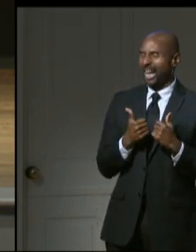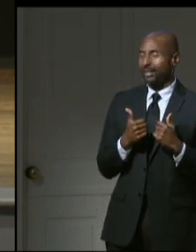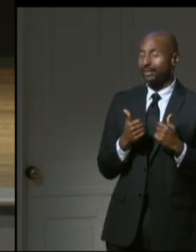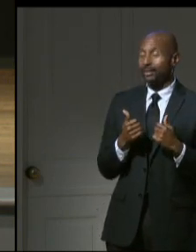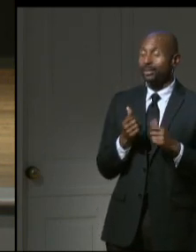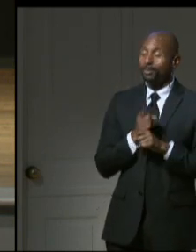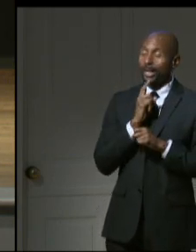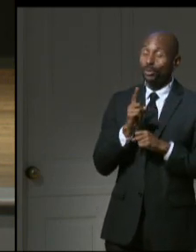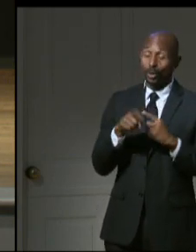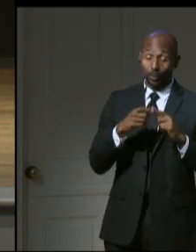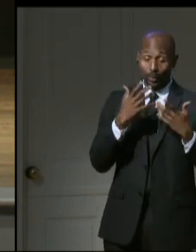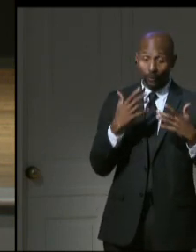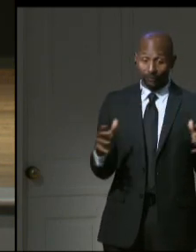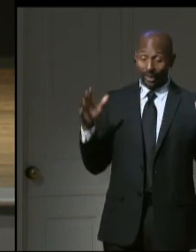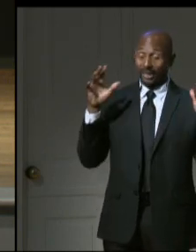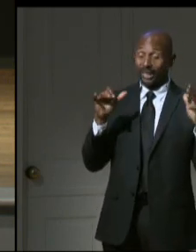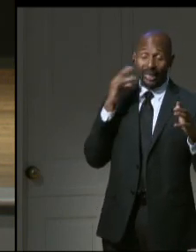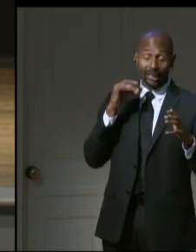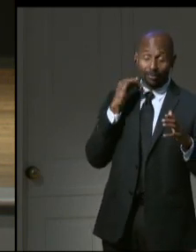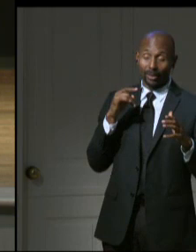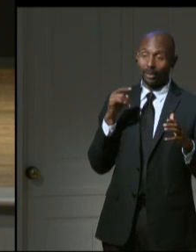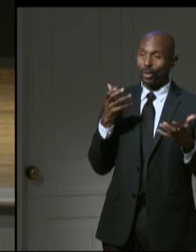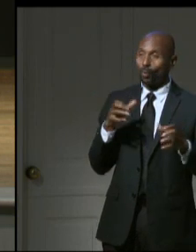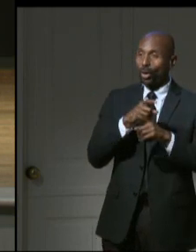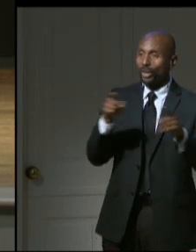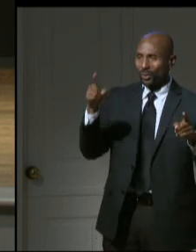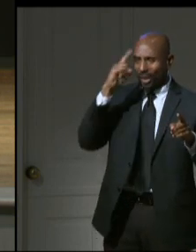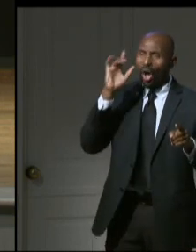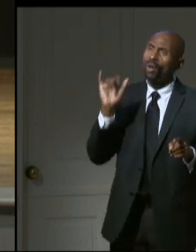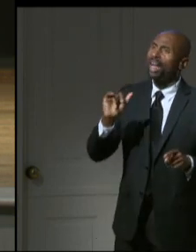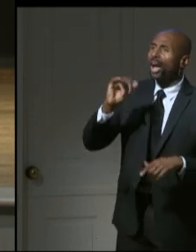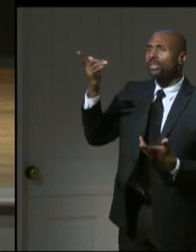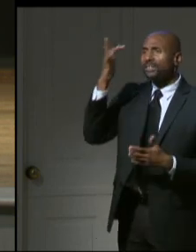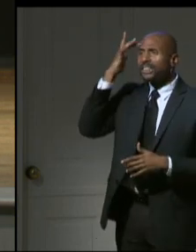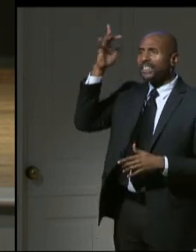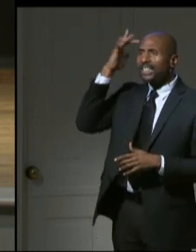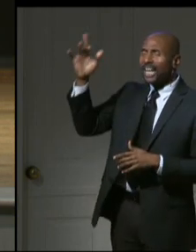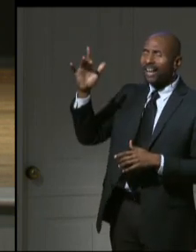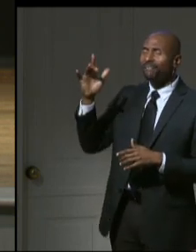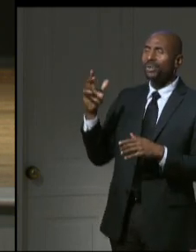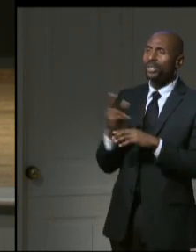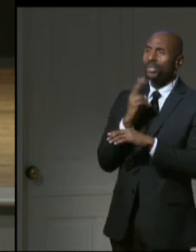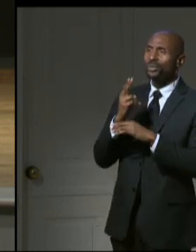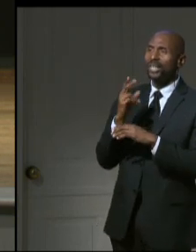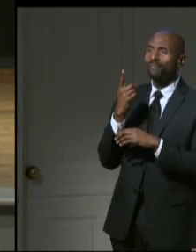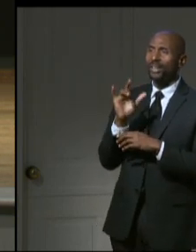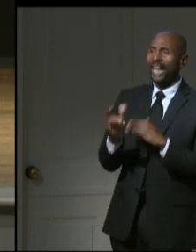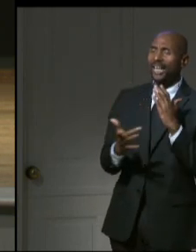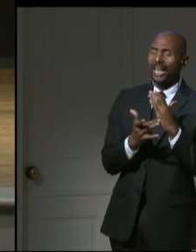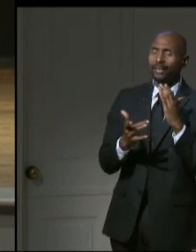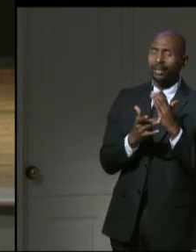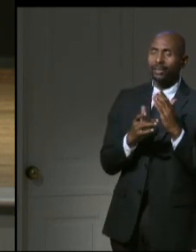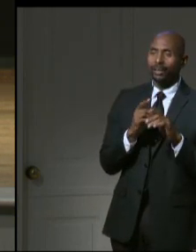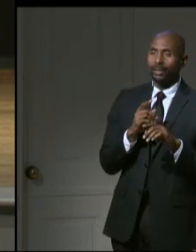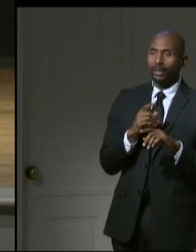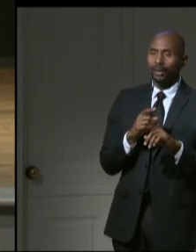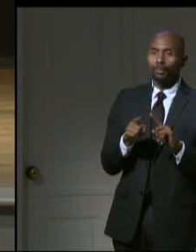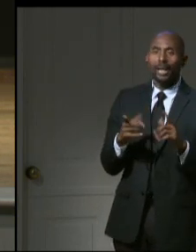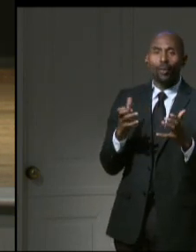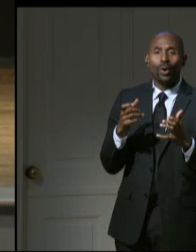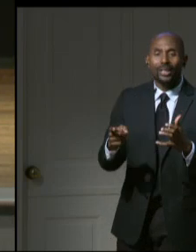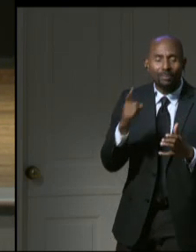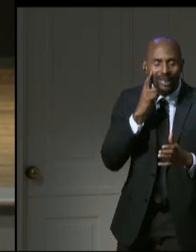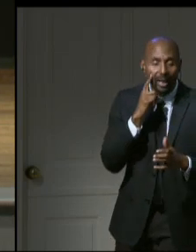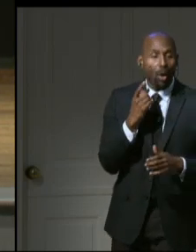when you walk out of the experience, you're not thinking, oh, it was a clever use of that technology that they did, and but they think, oh, now I know something about